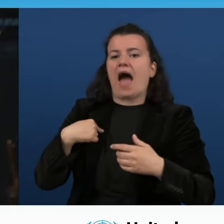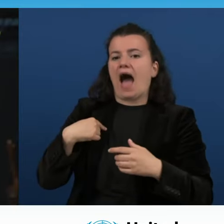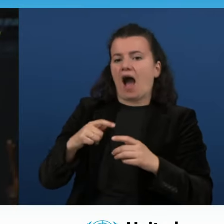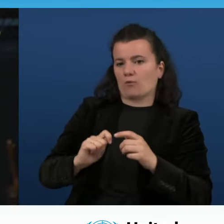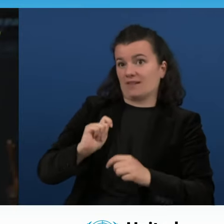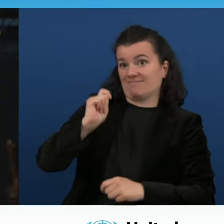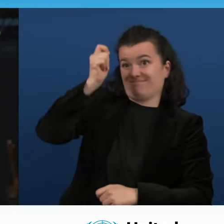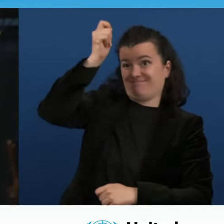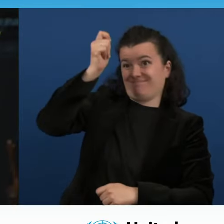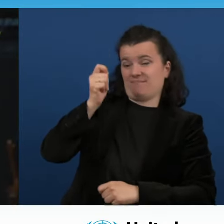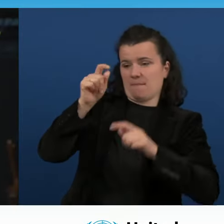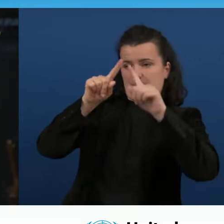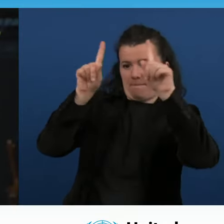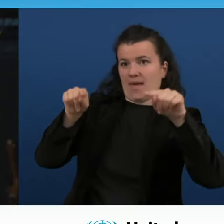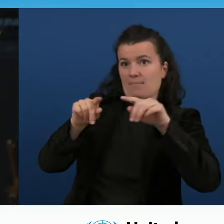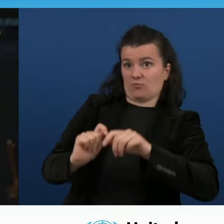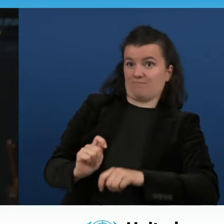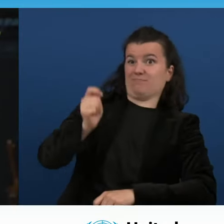time is gonna be over.